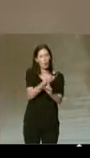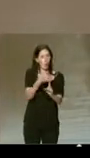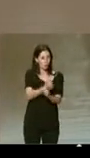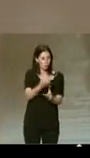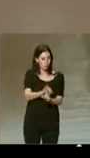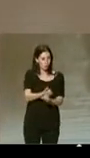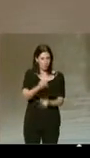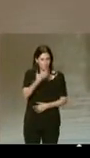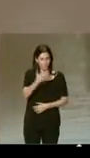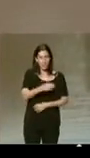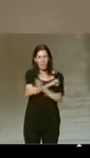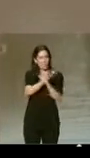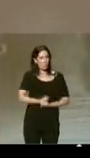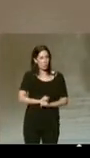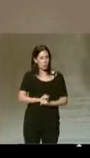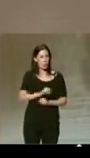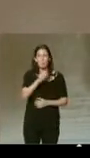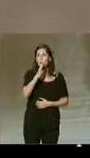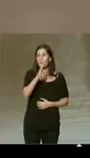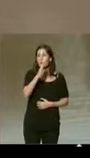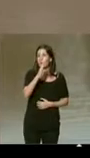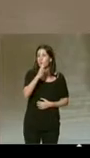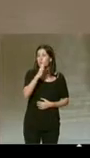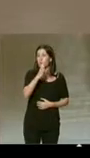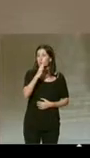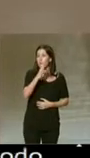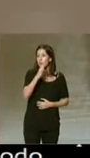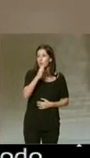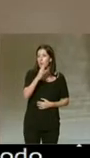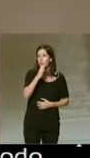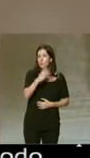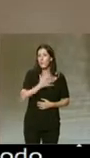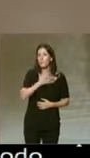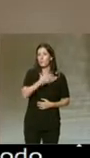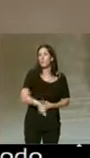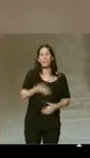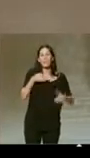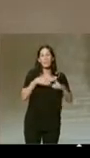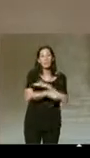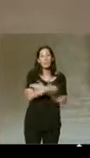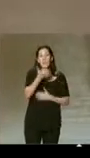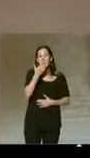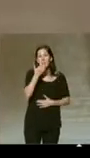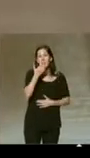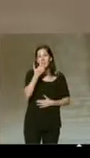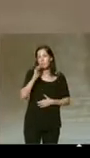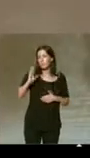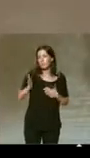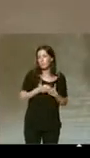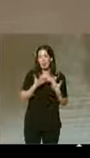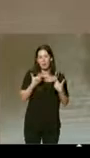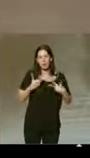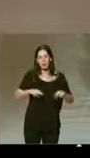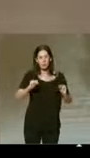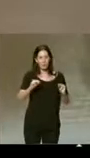already. I think that's utopic, and it's also impossible, because something could only be accessible when